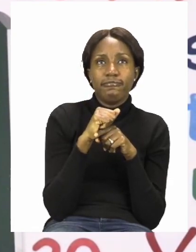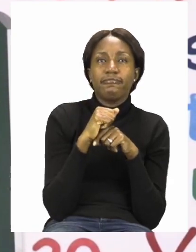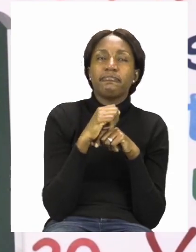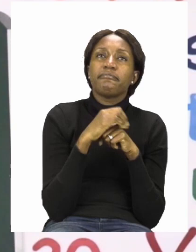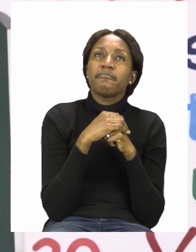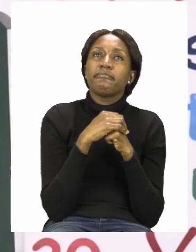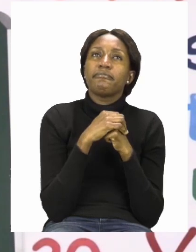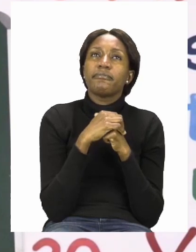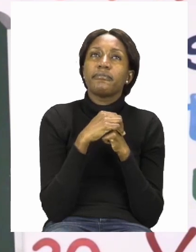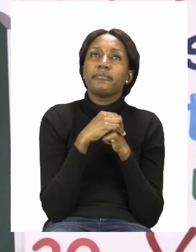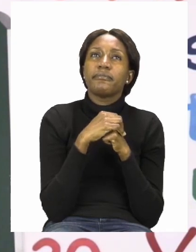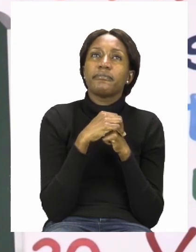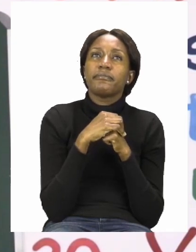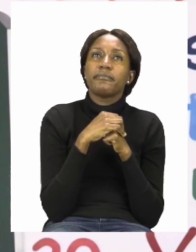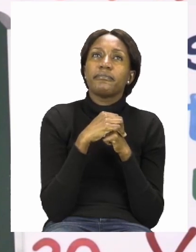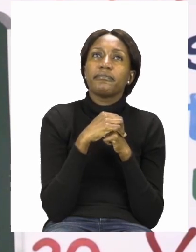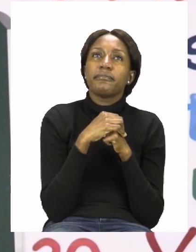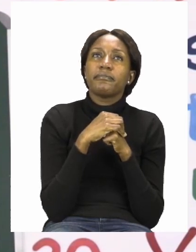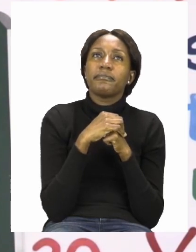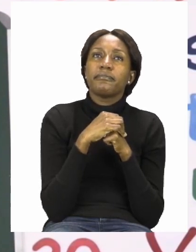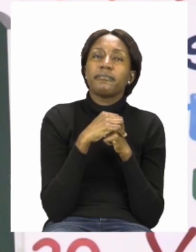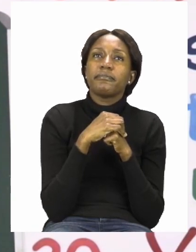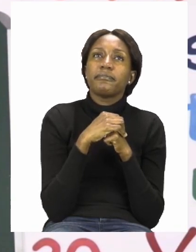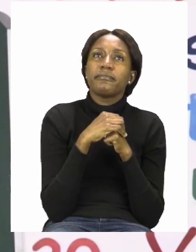Down, up,